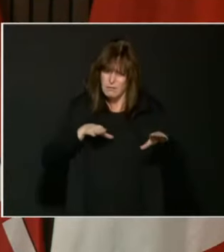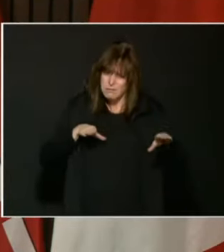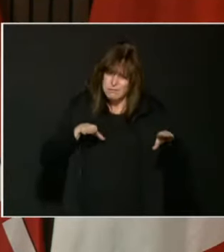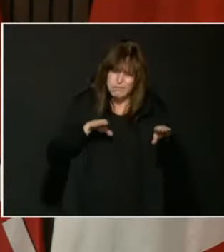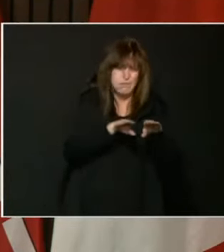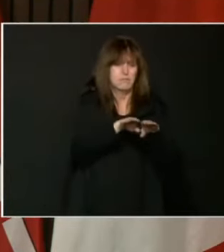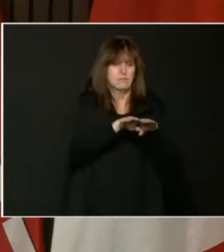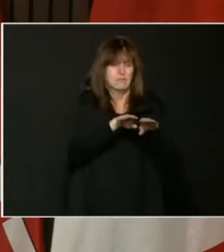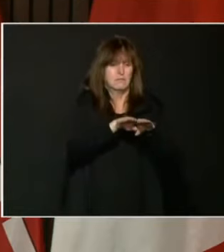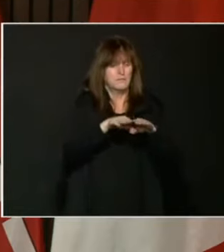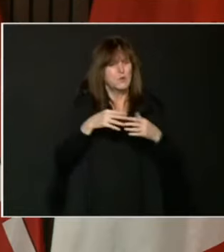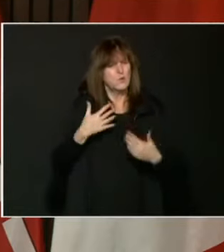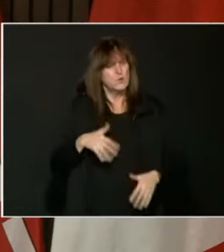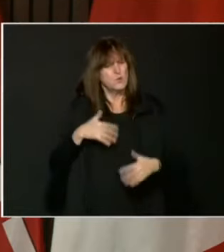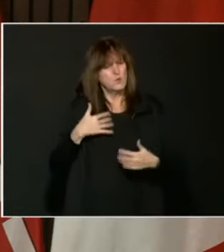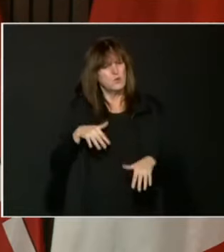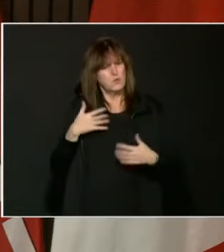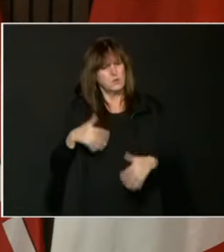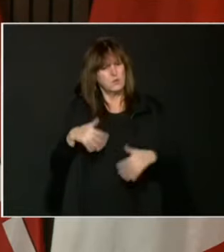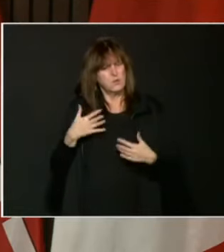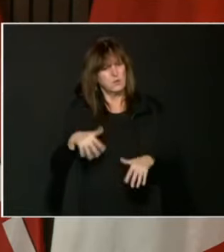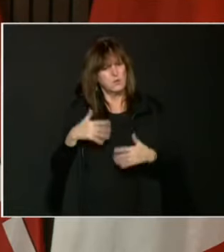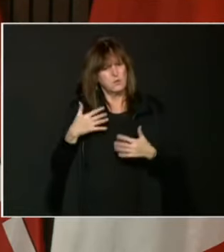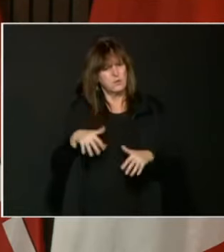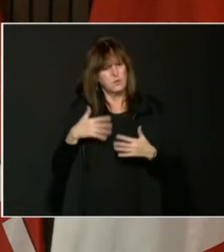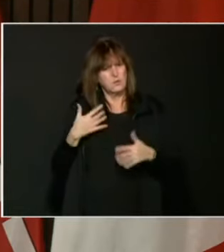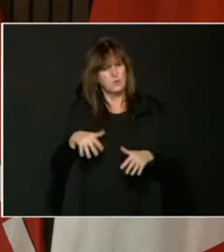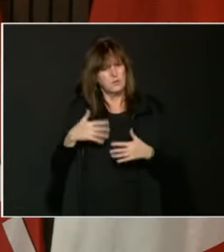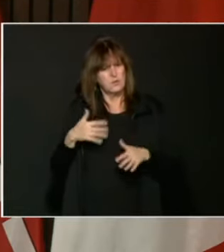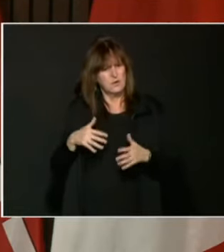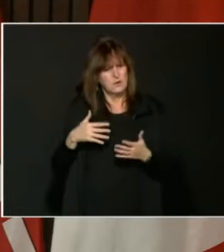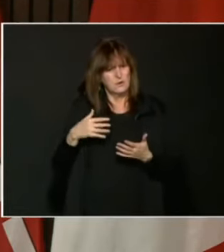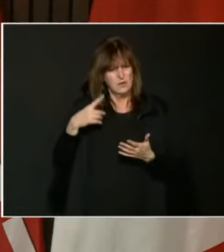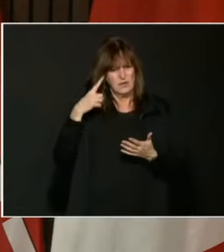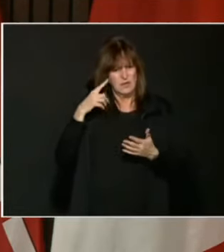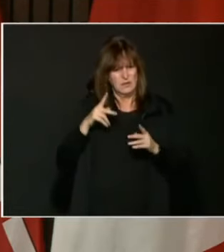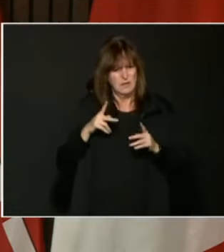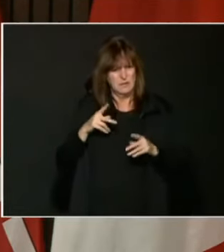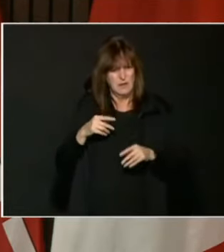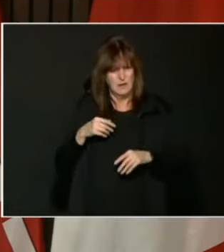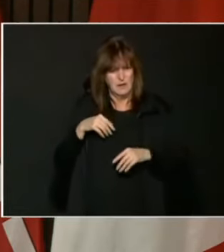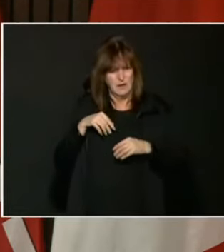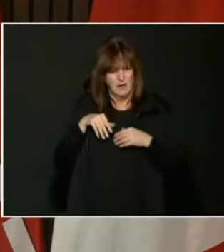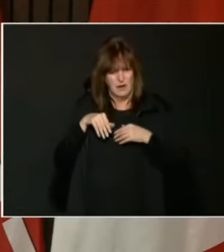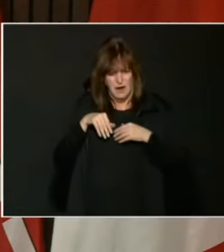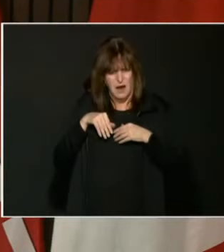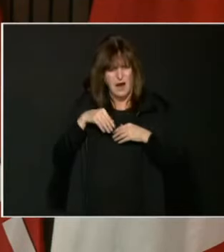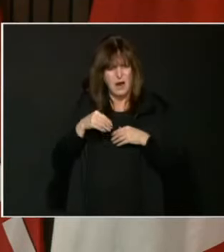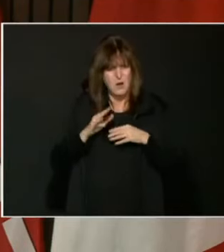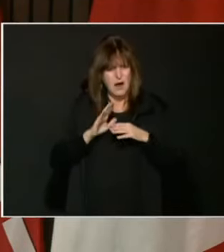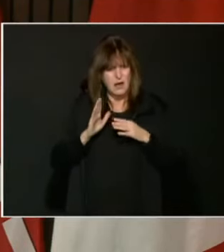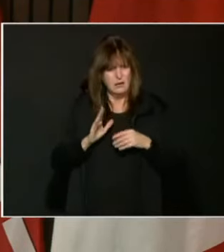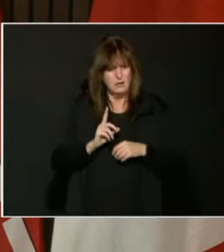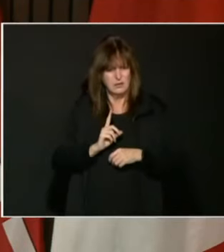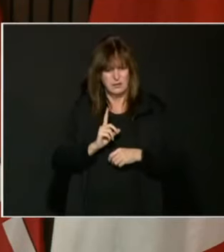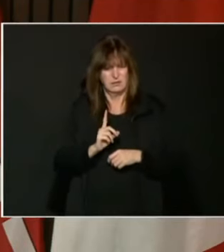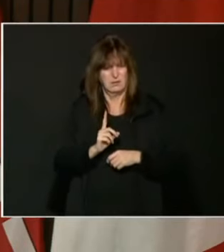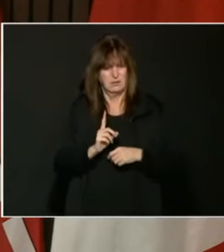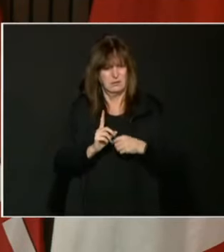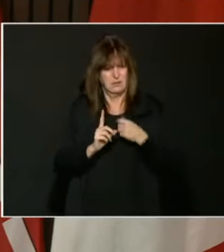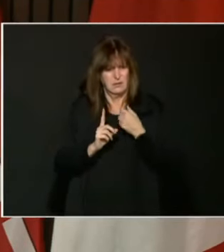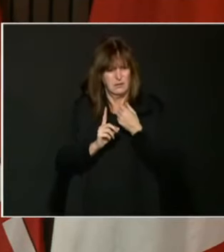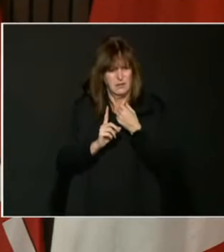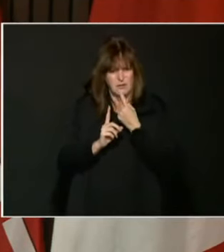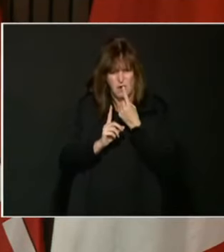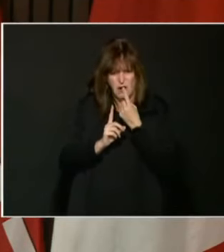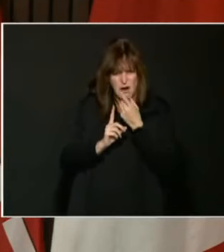small distance around home, which people can move. I believe it was 2 kilometers, really trying to get control over what's going on there with the growth and the spread of the